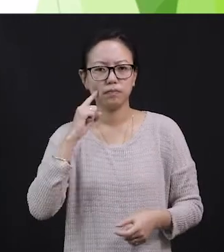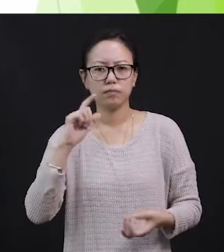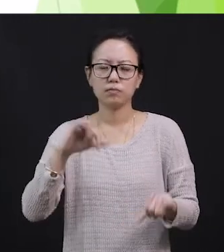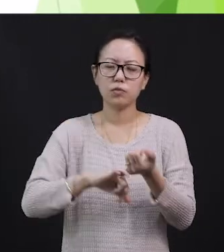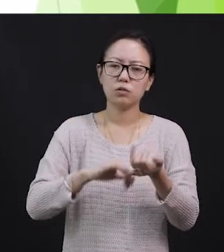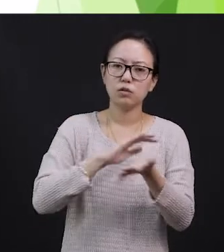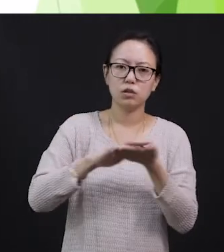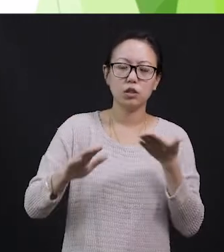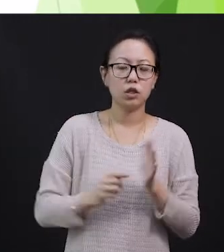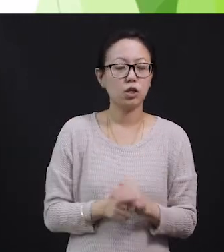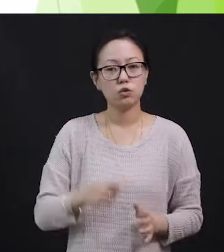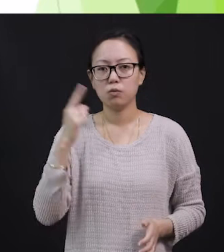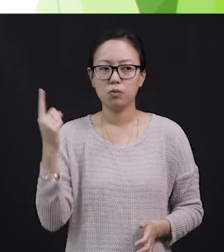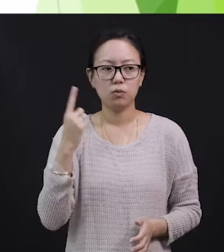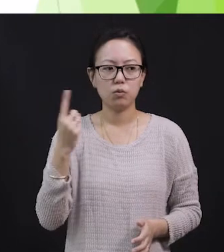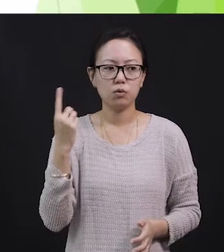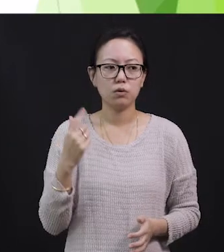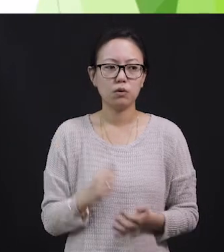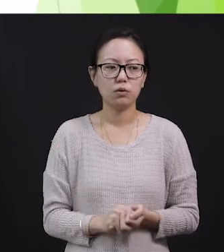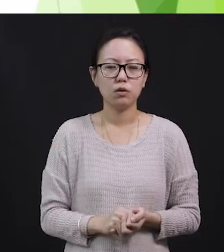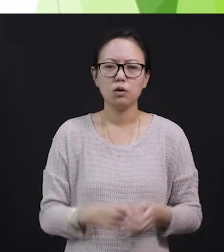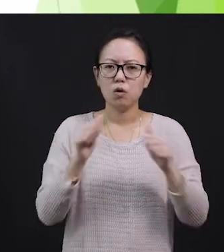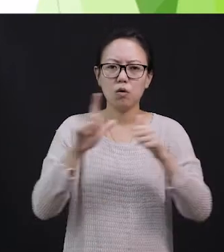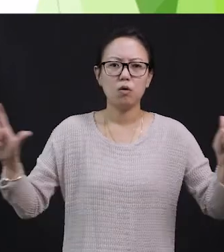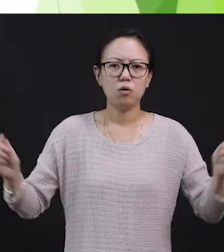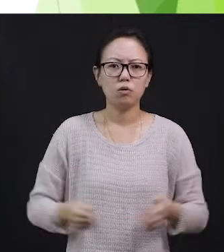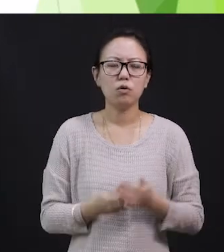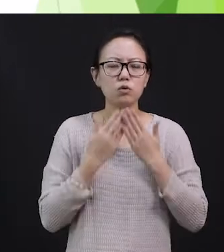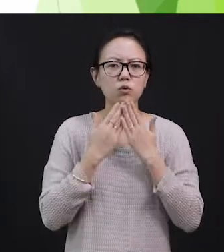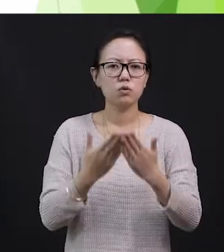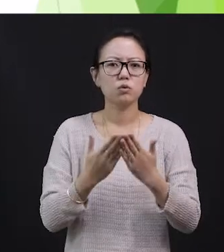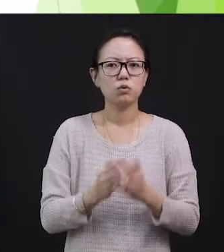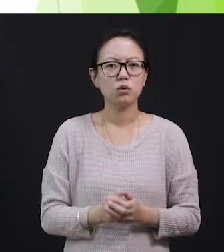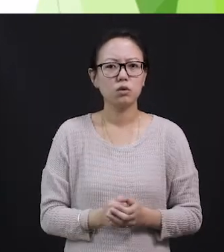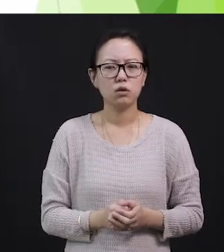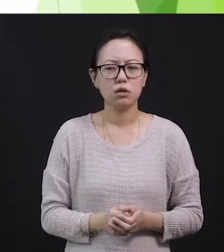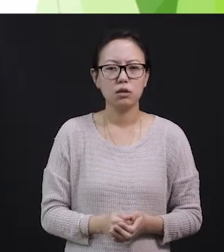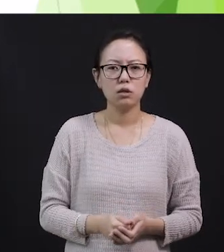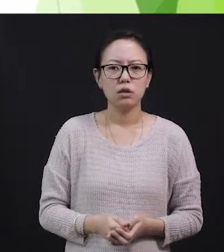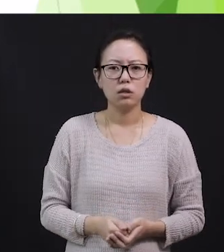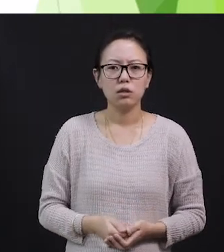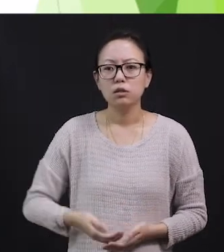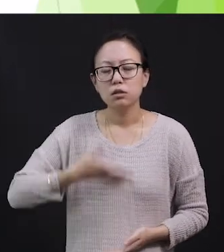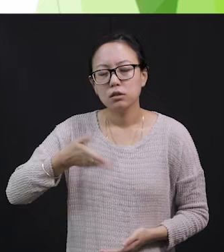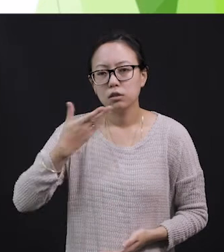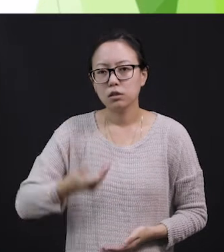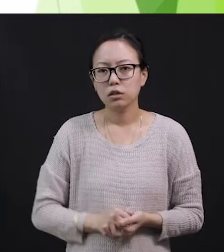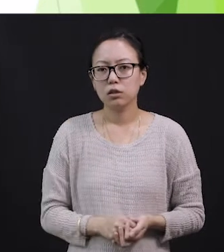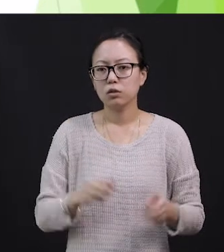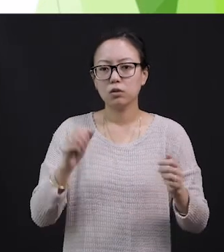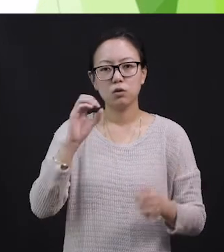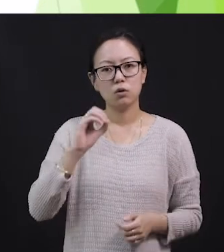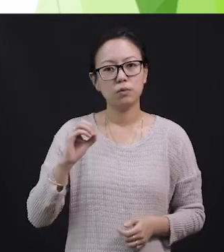also established and reinforced a moral law which said that it has to be English mainly and then the regional